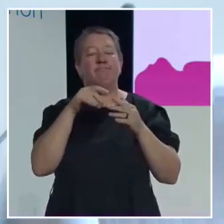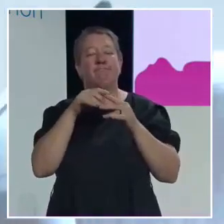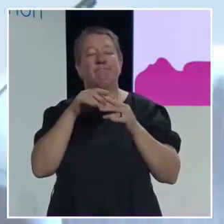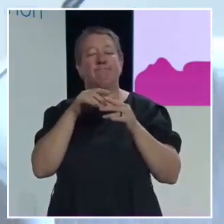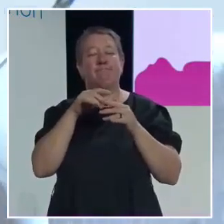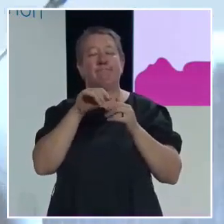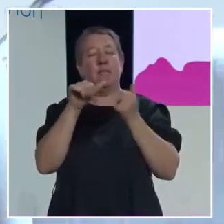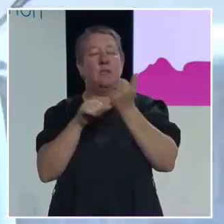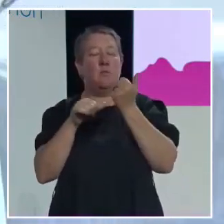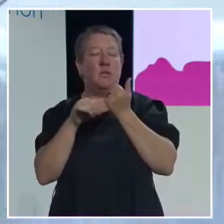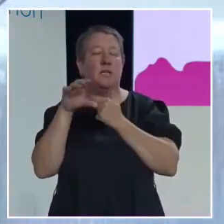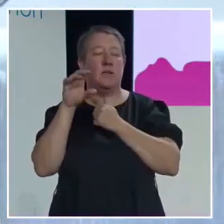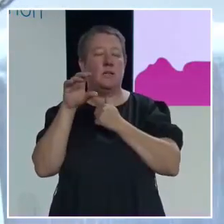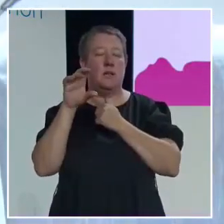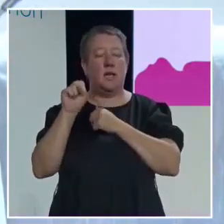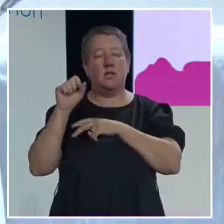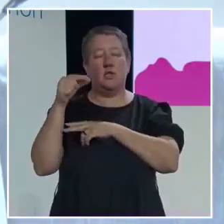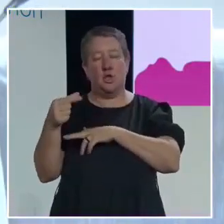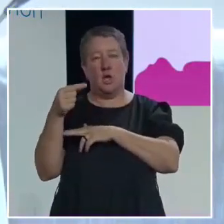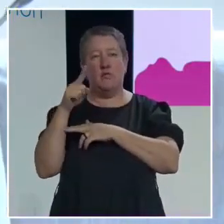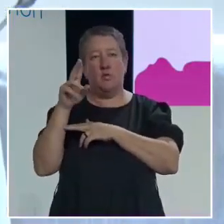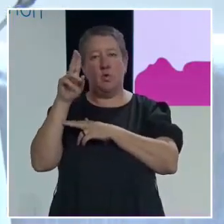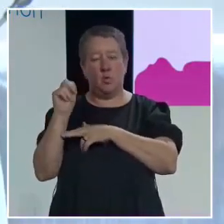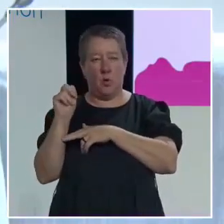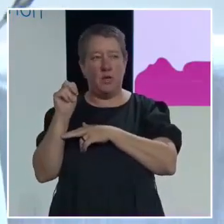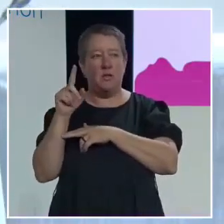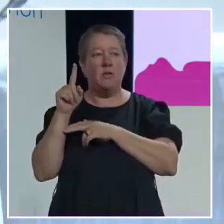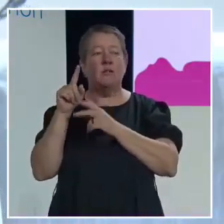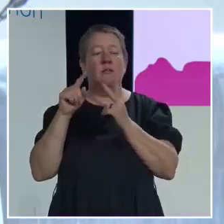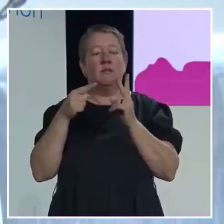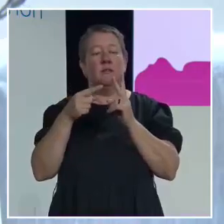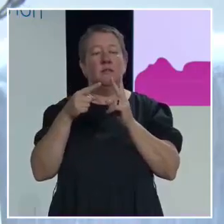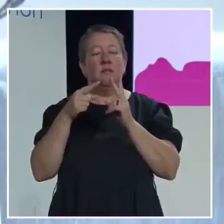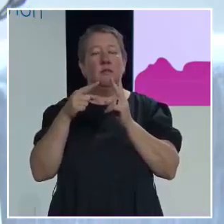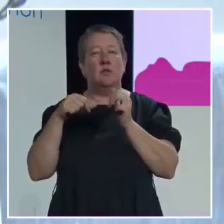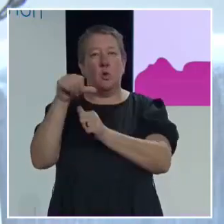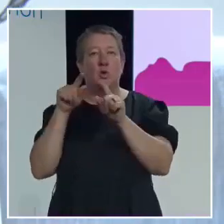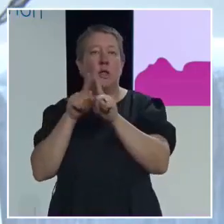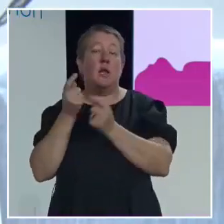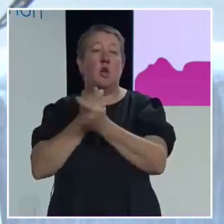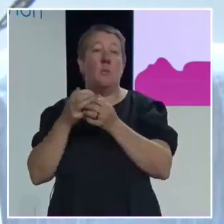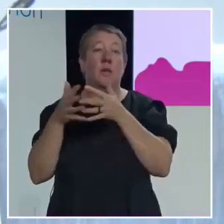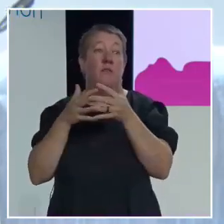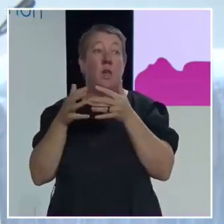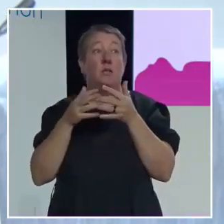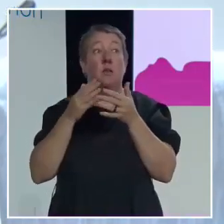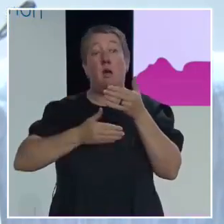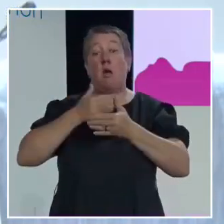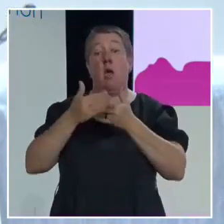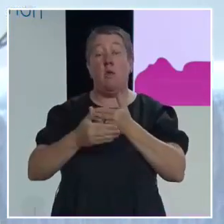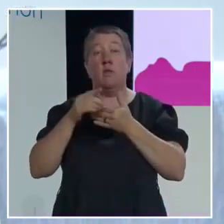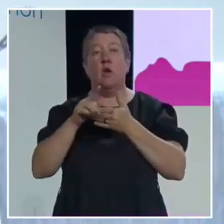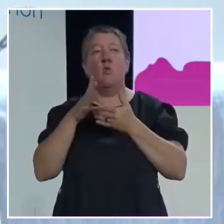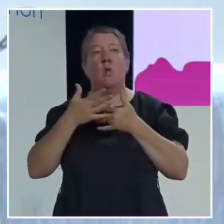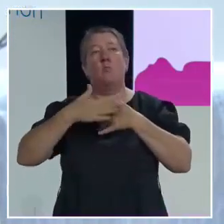United Nations Department of Economic and Social Affairs. We will have a broader conversation after that with a bigger